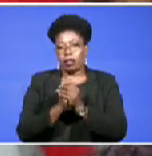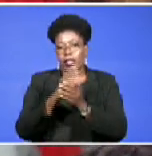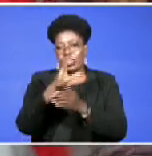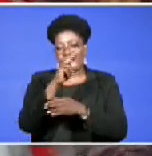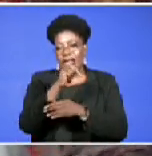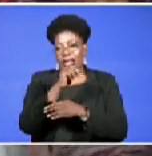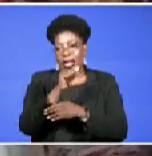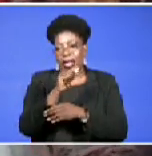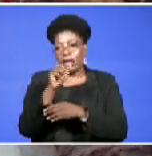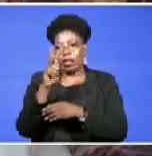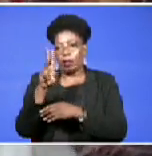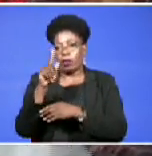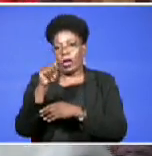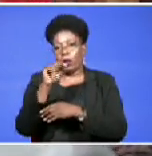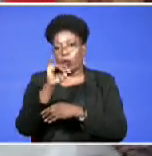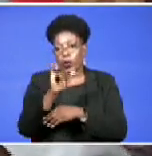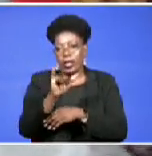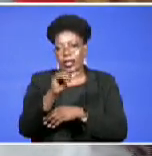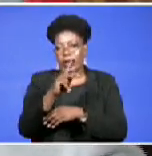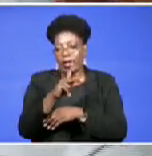BDK,